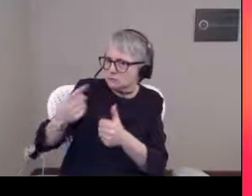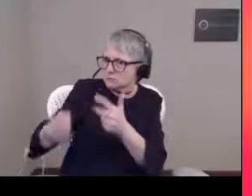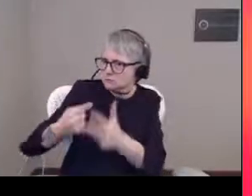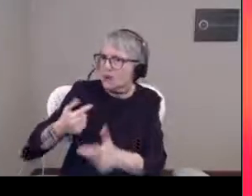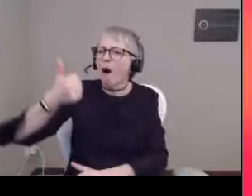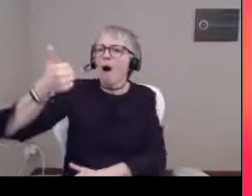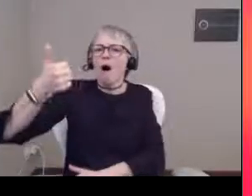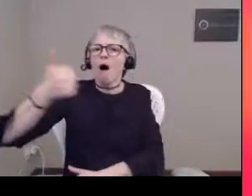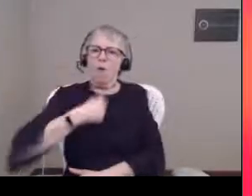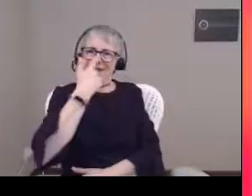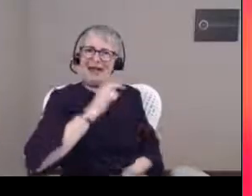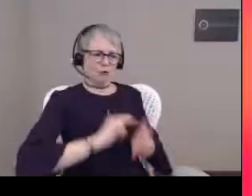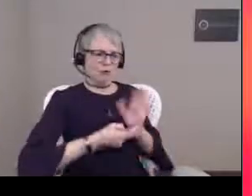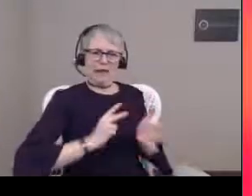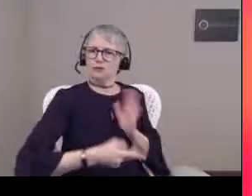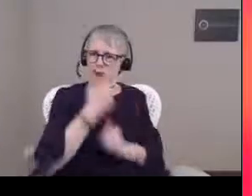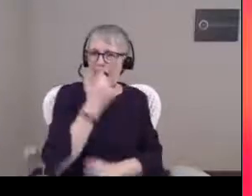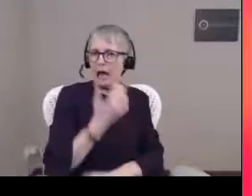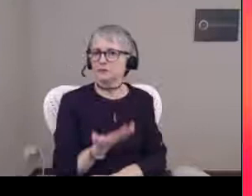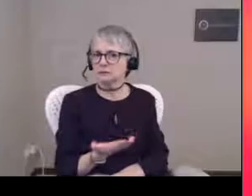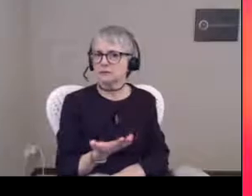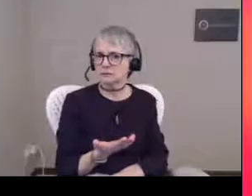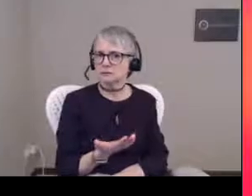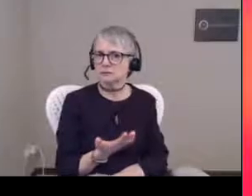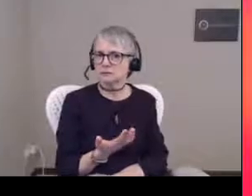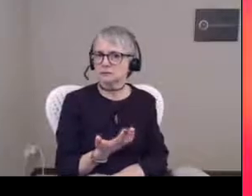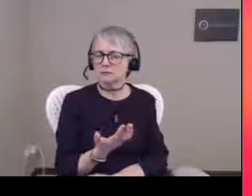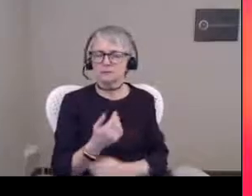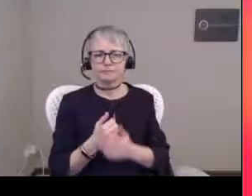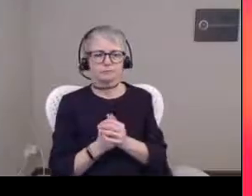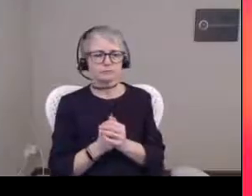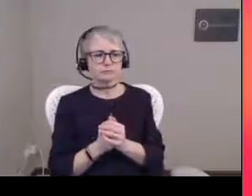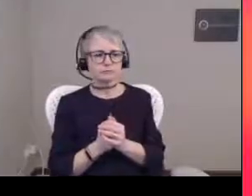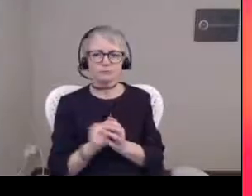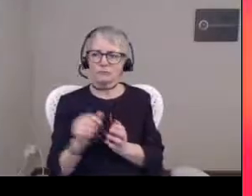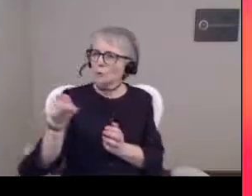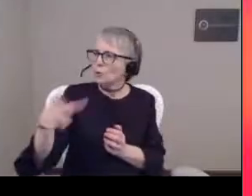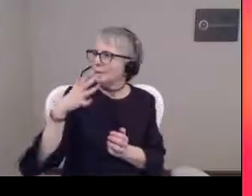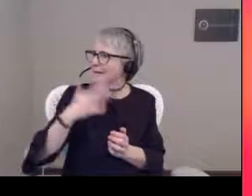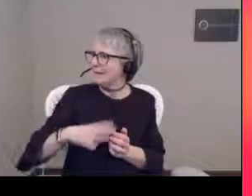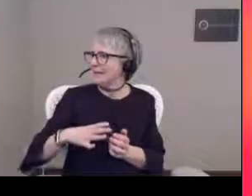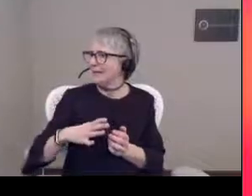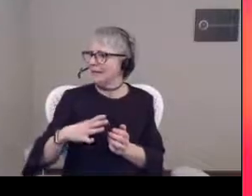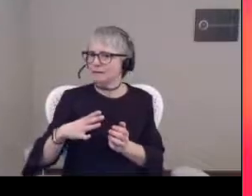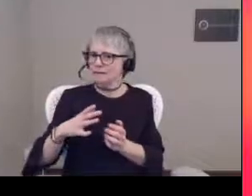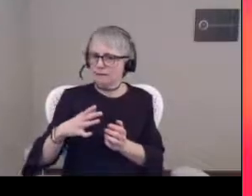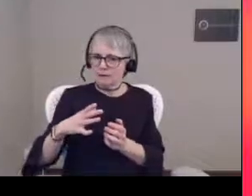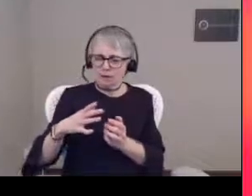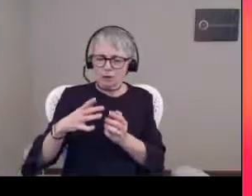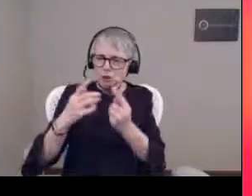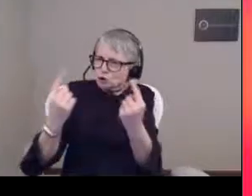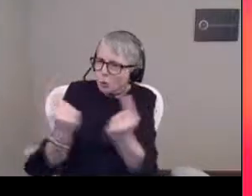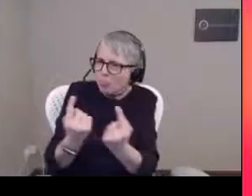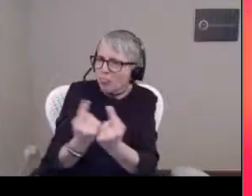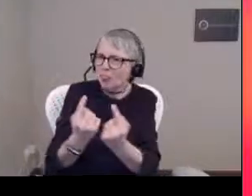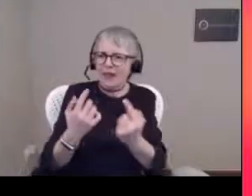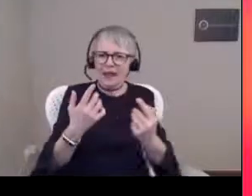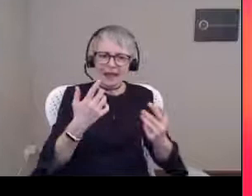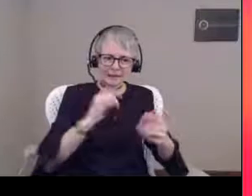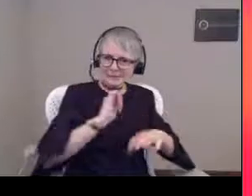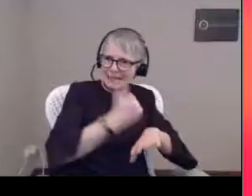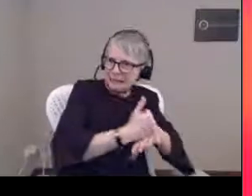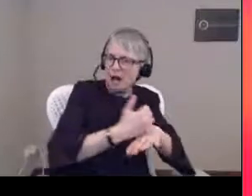of time before an interview, or this information before an interview. But we are trying to make it much more personable. Obviously, in the